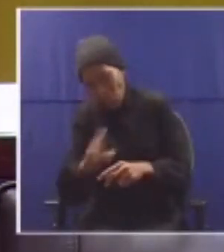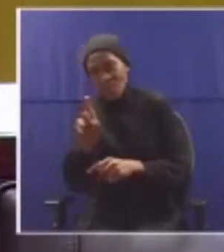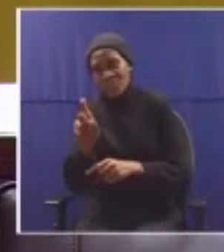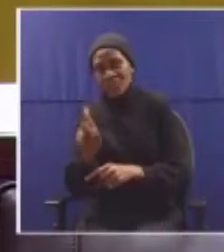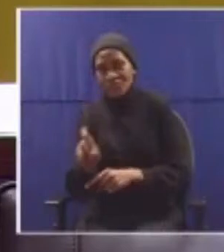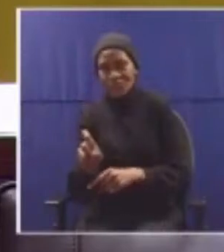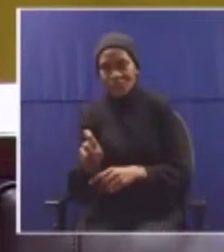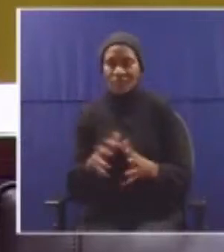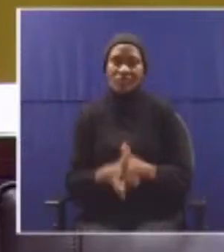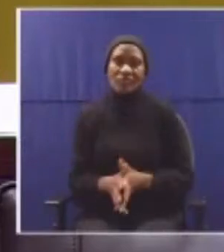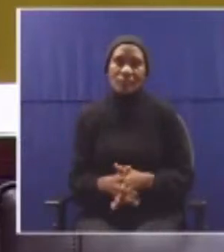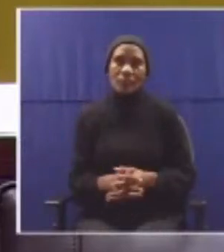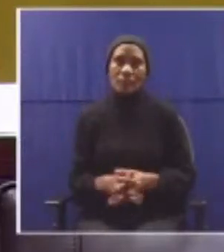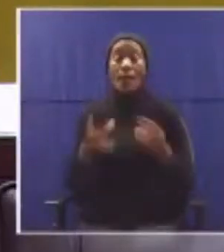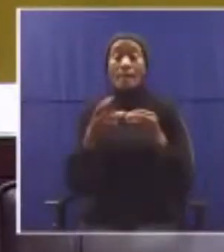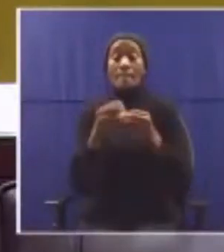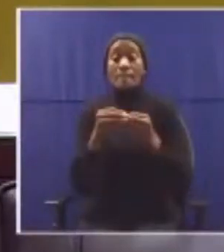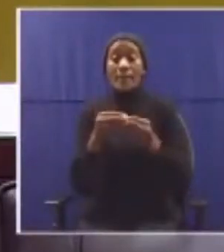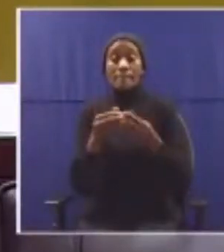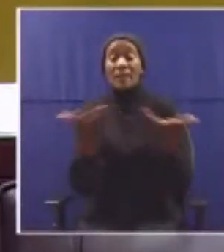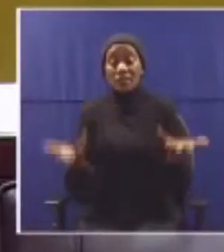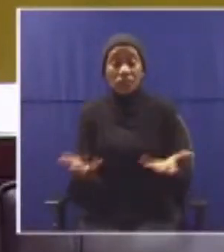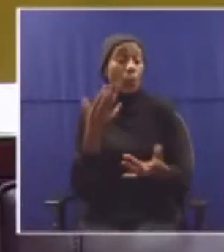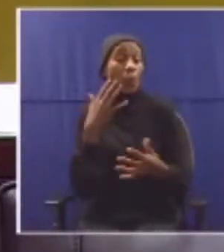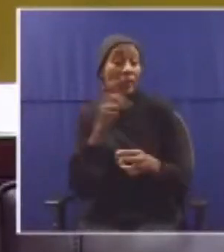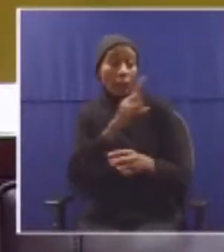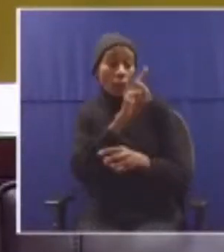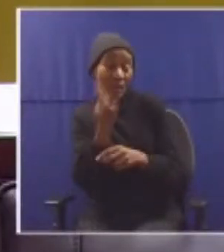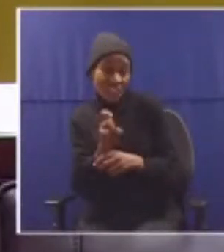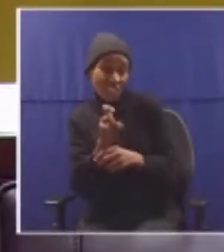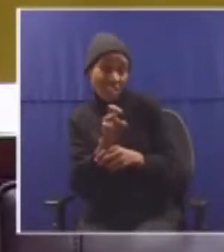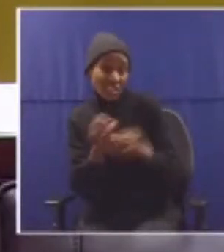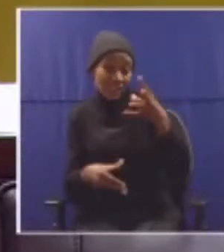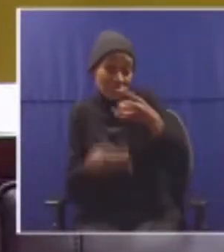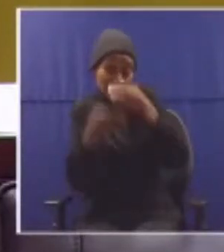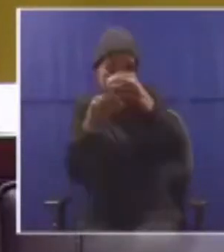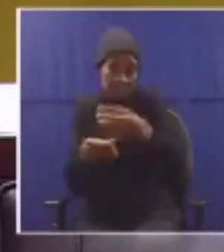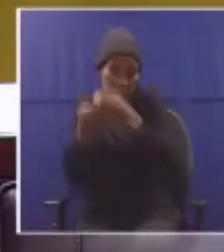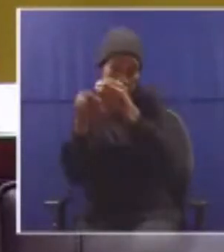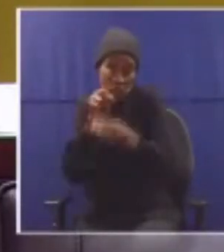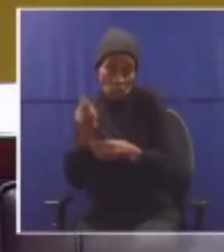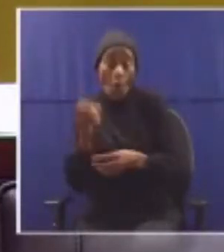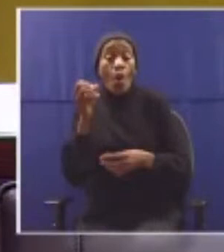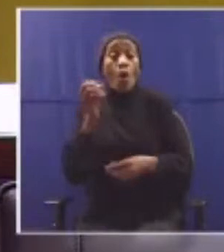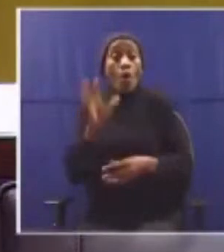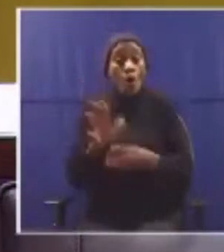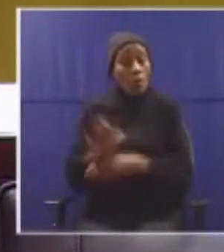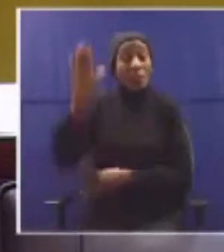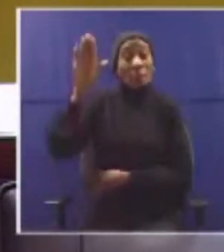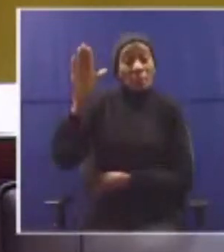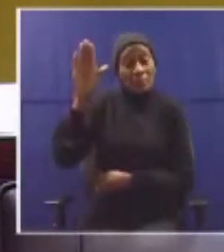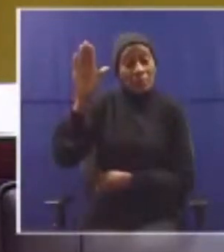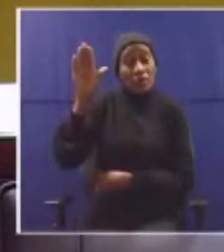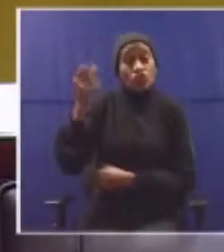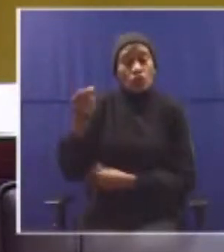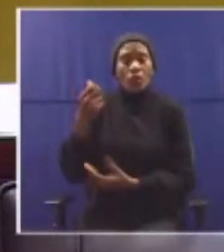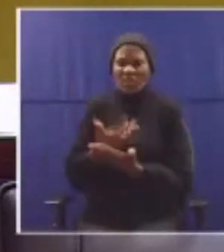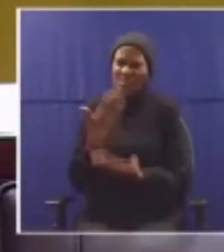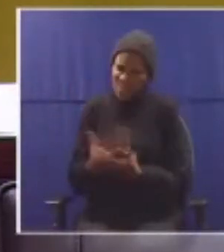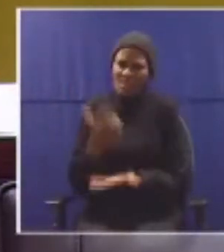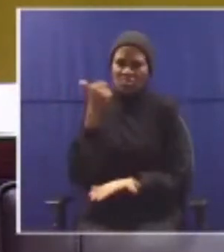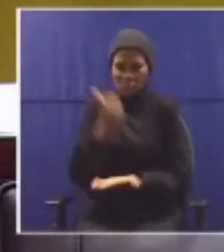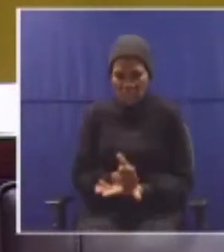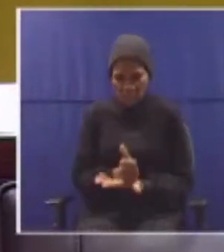paper. Members asking supplementary questions or raising points of order may remain